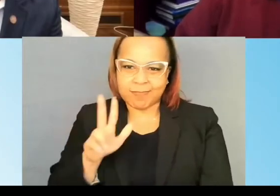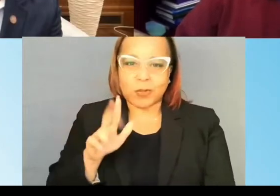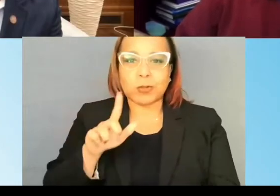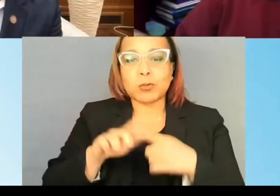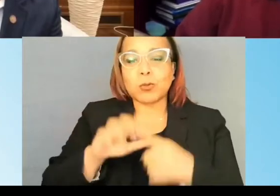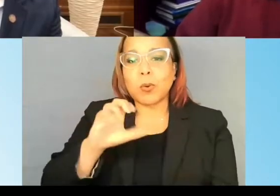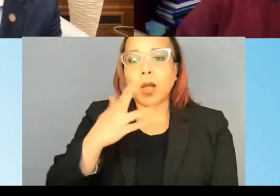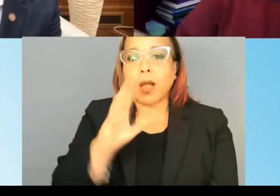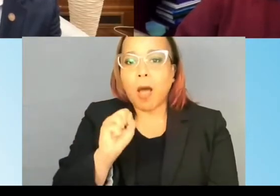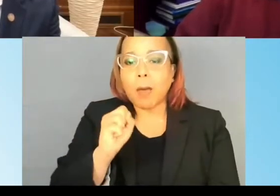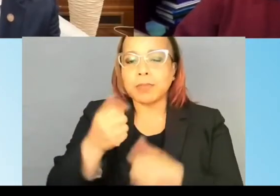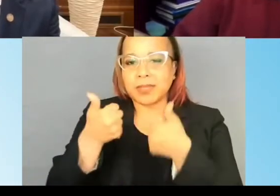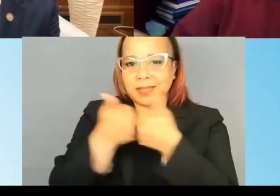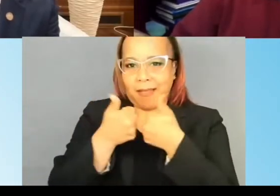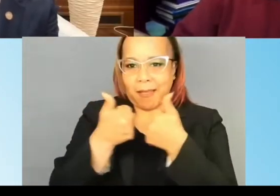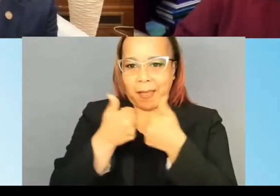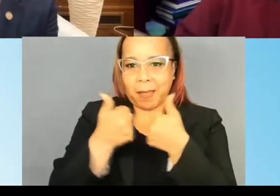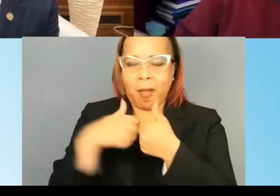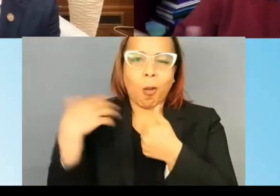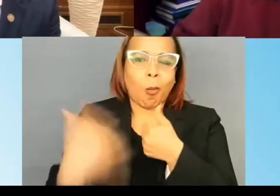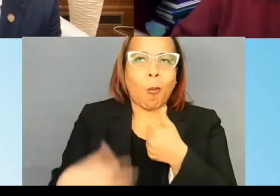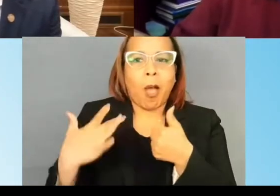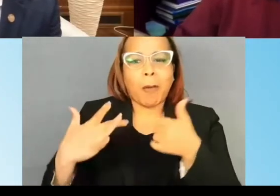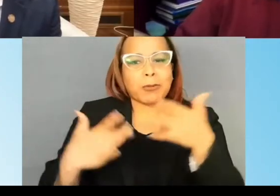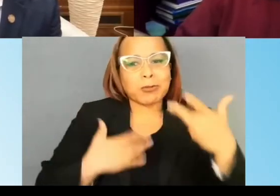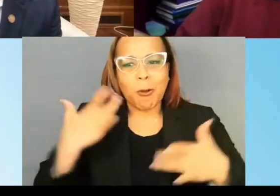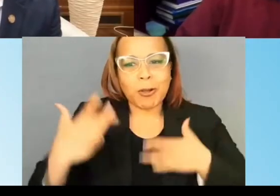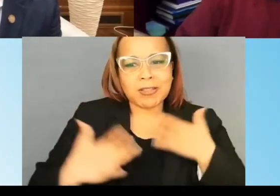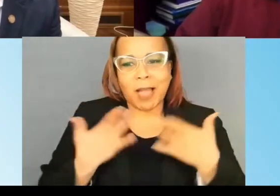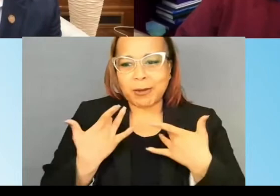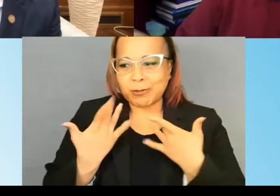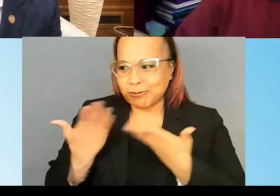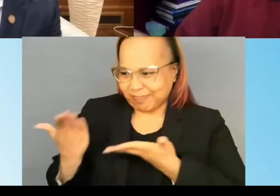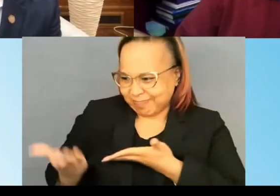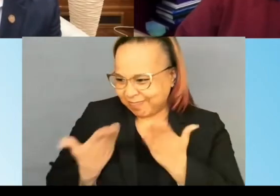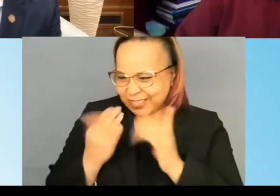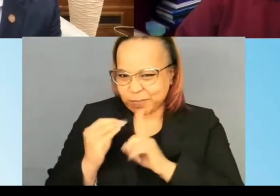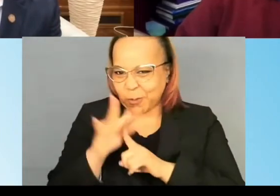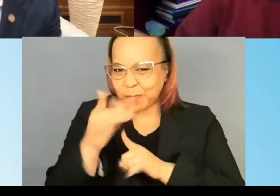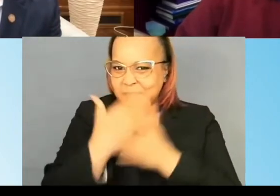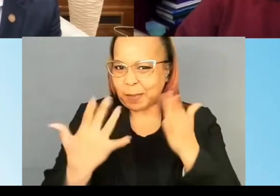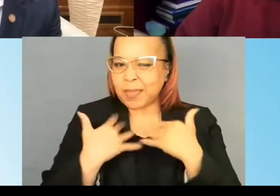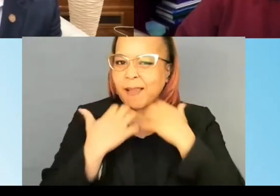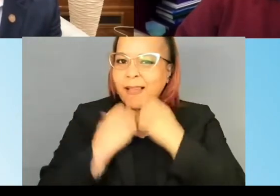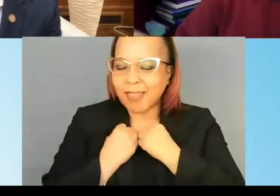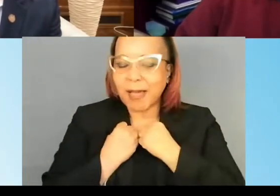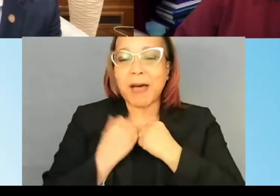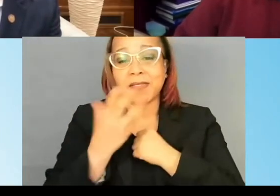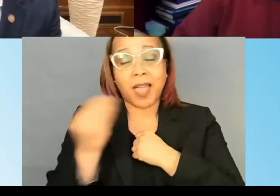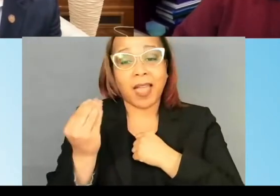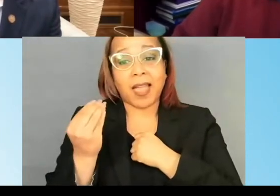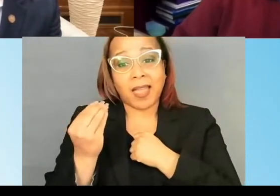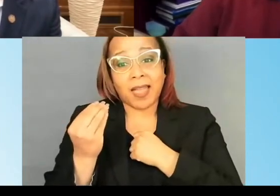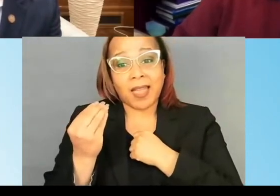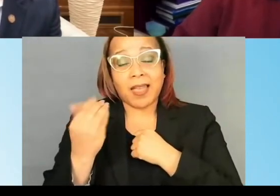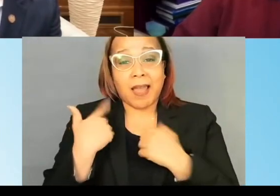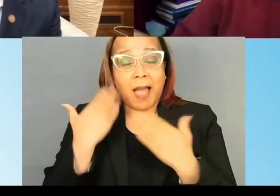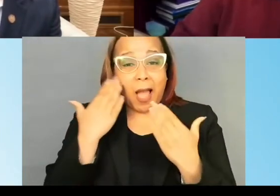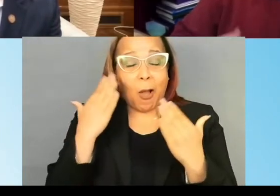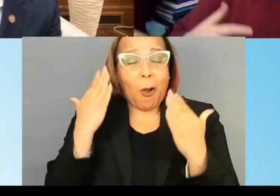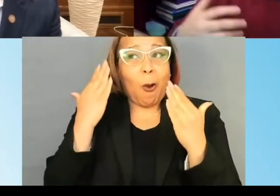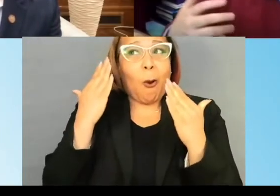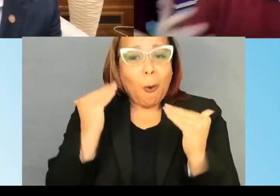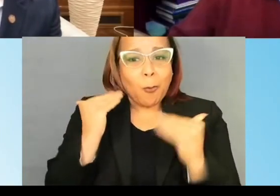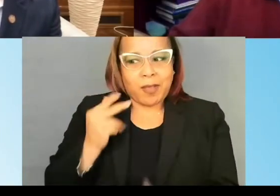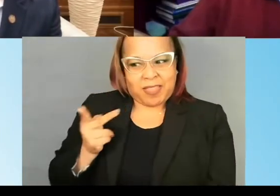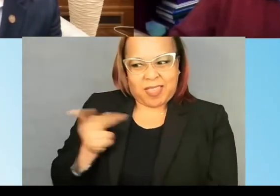game. I was so excited to expose them to something that I love, and I hoped desperately that